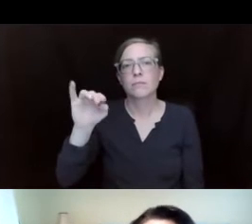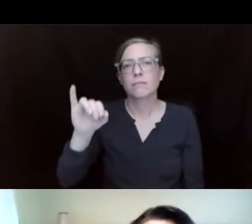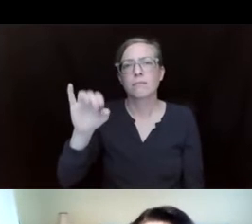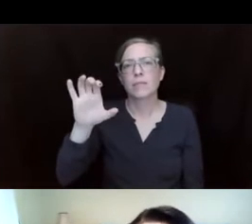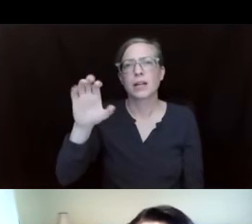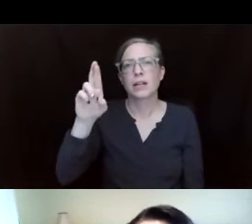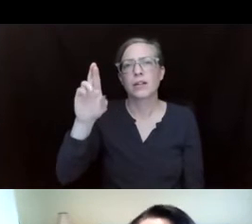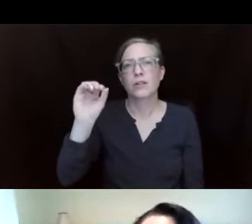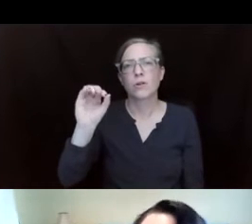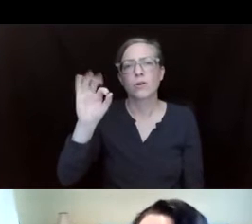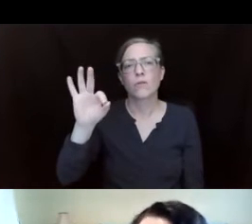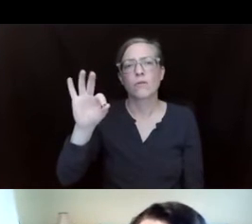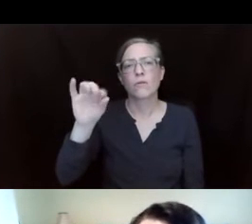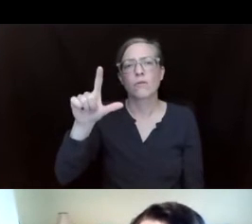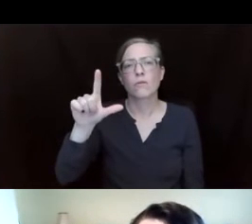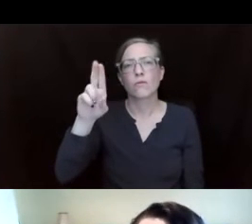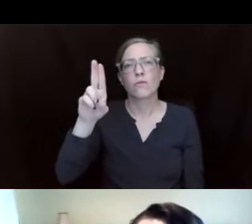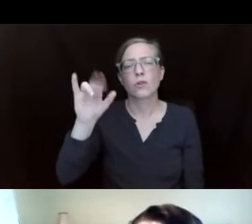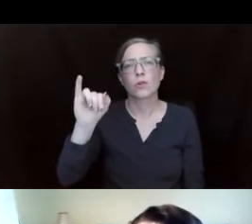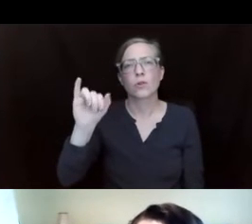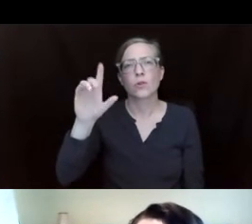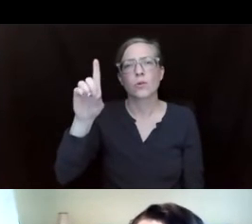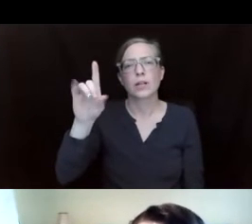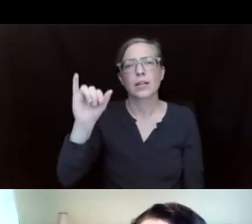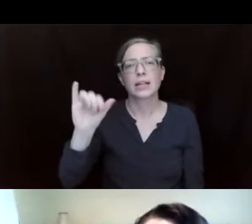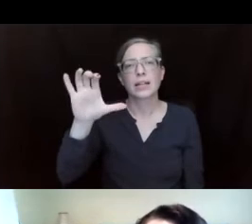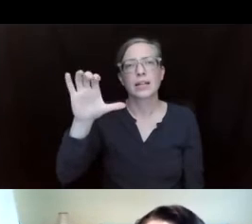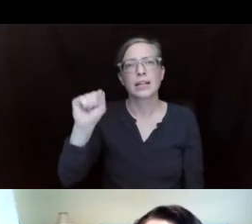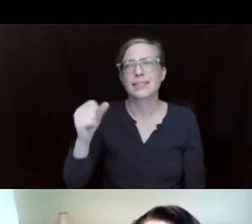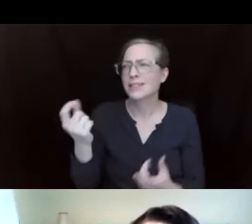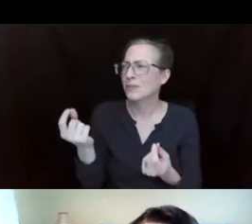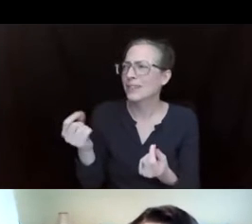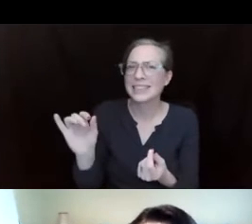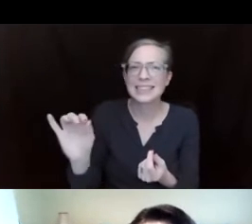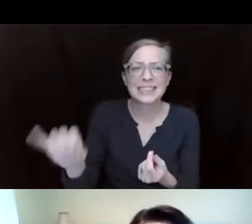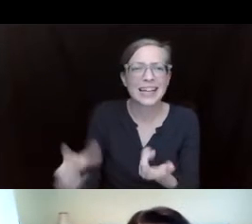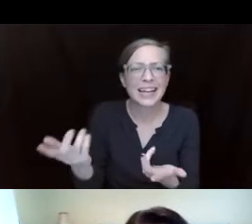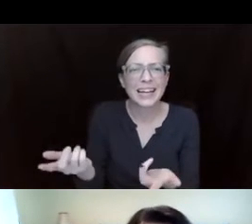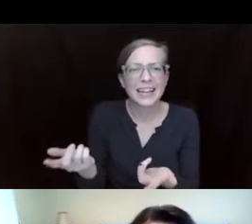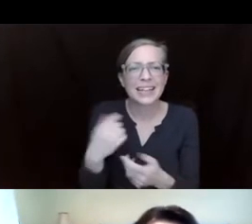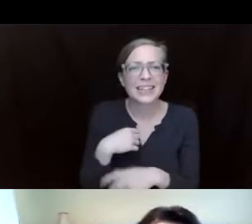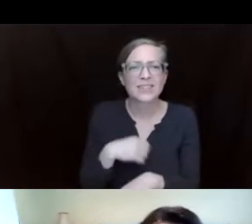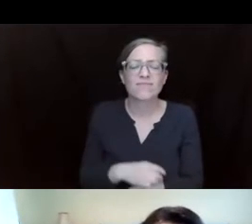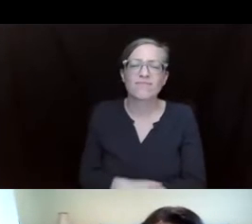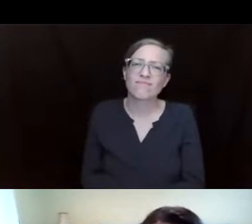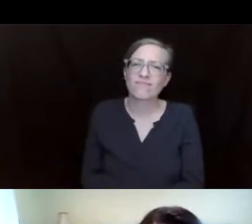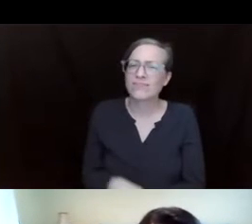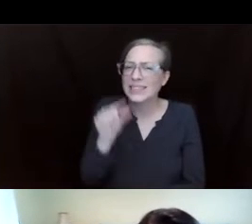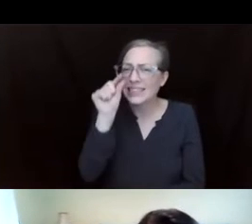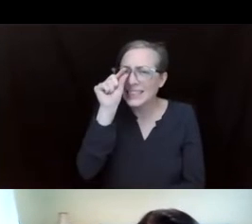go to the definition, is the manipulation of tiny volumes or tiny amounts of liquid in little